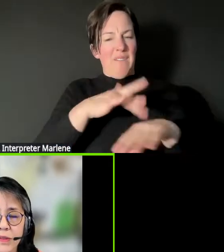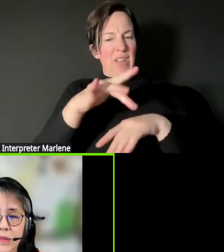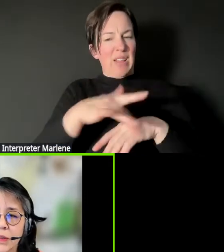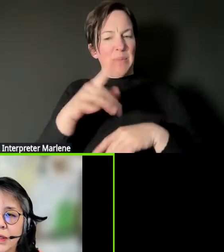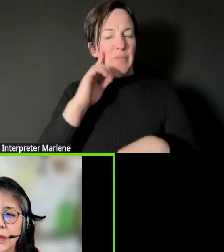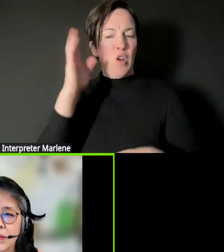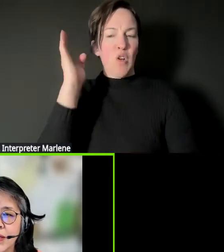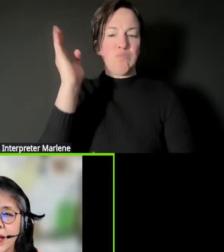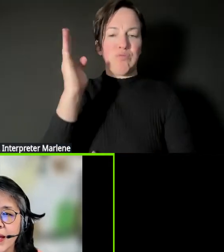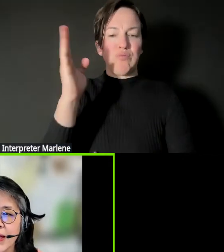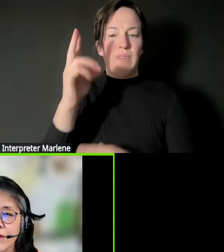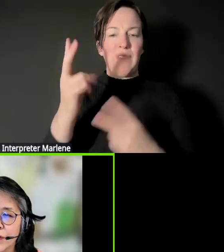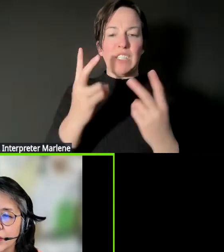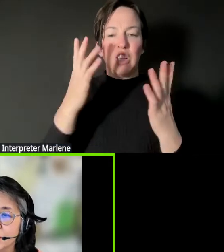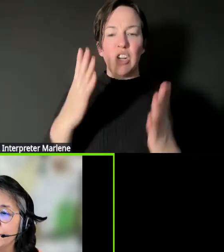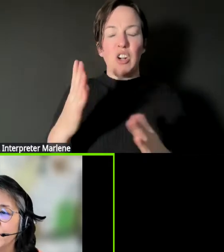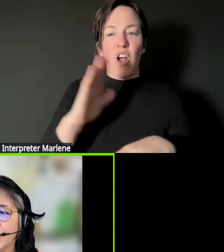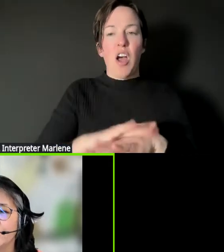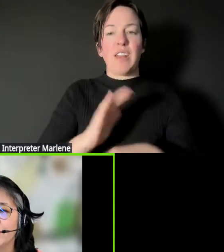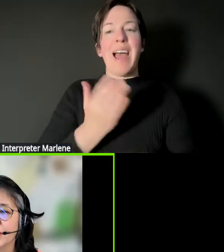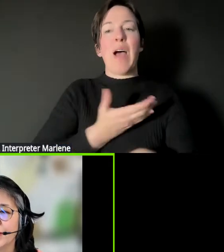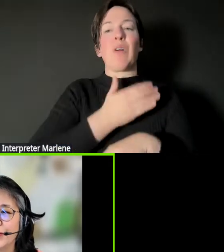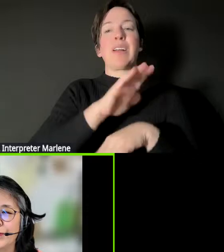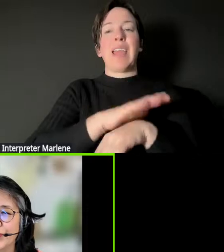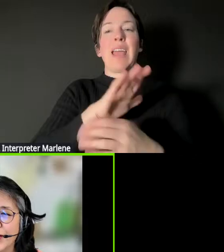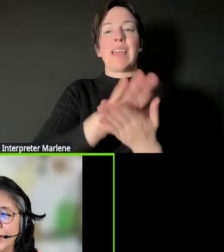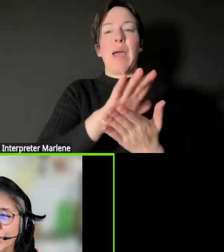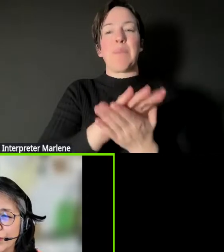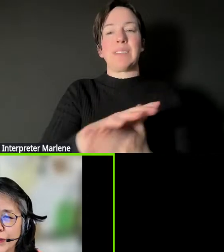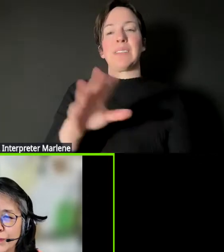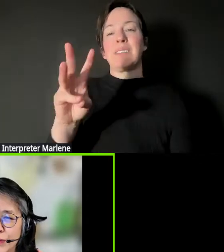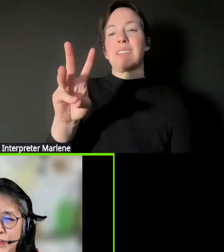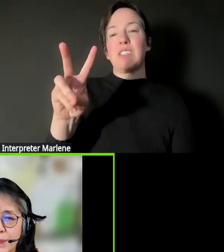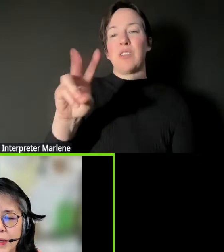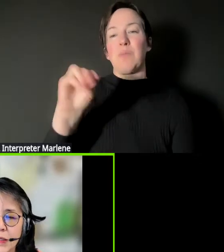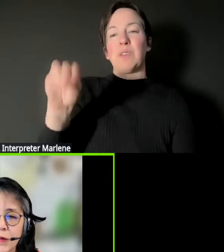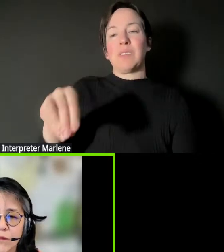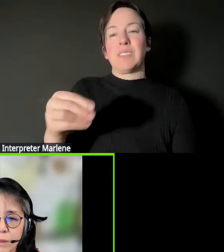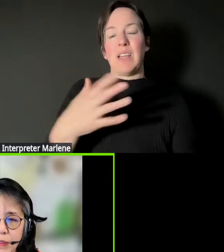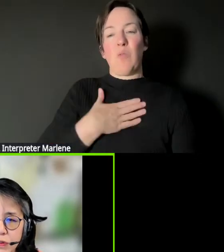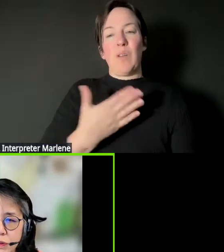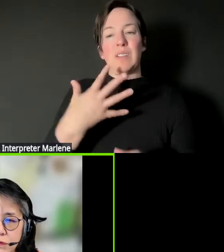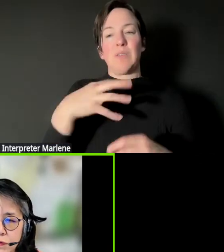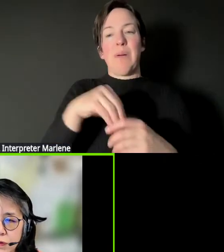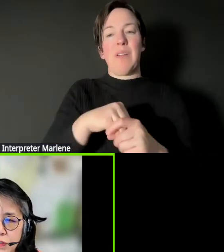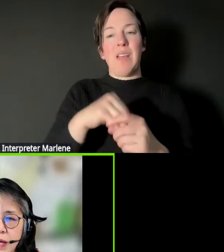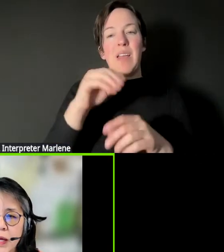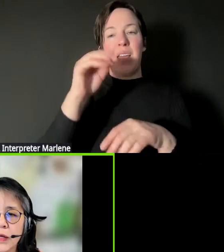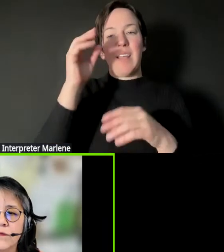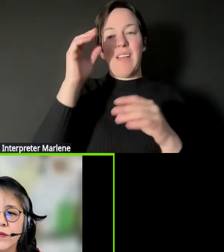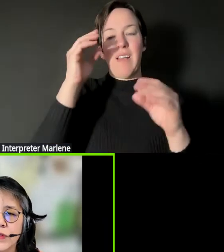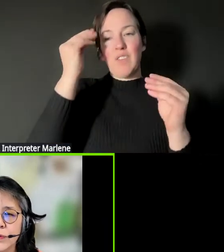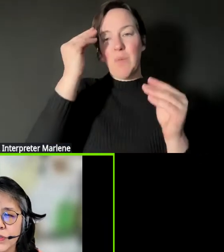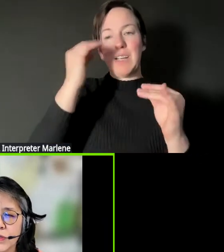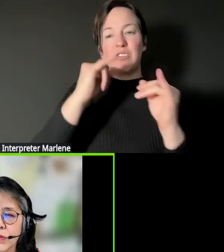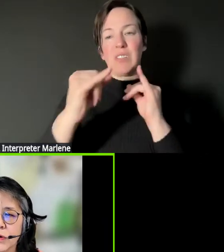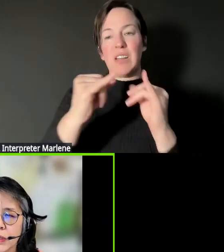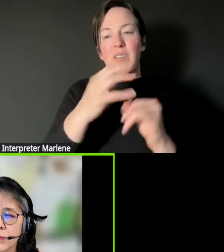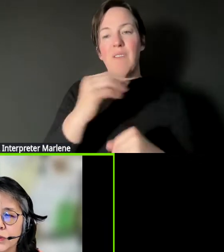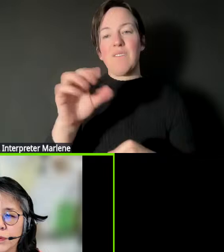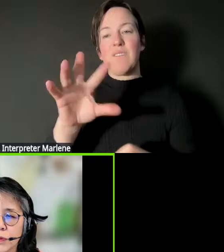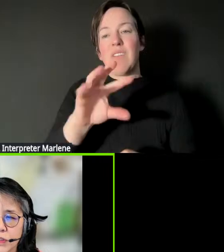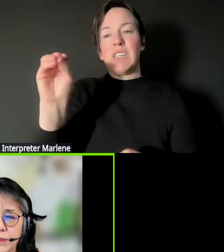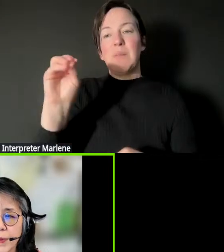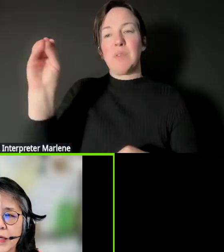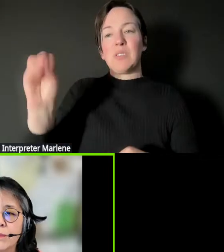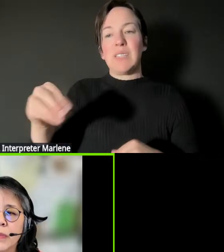campus. Yay for us. Okay, 62% are willing to participate in informational interviews, and 50% are able